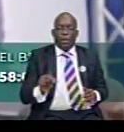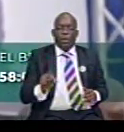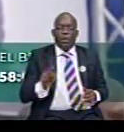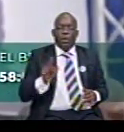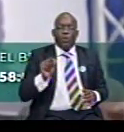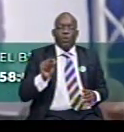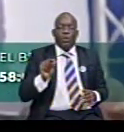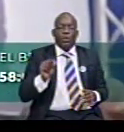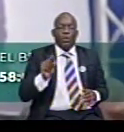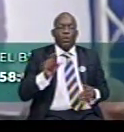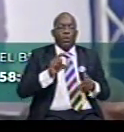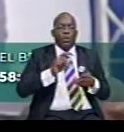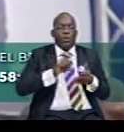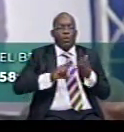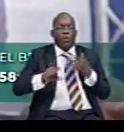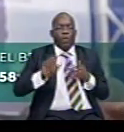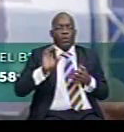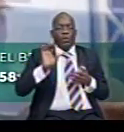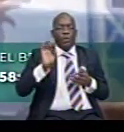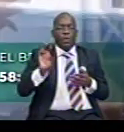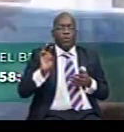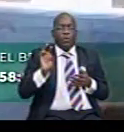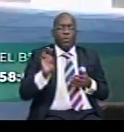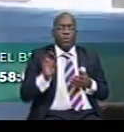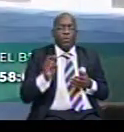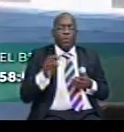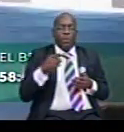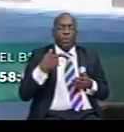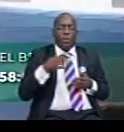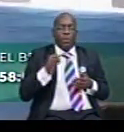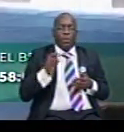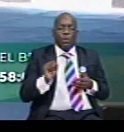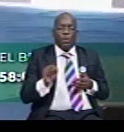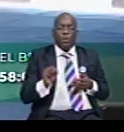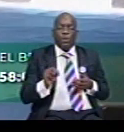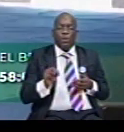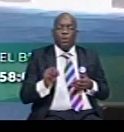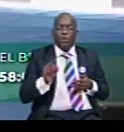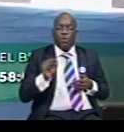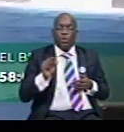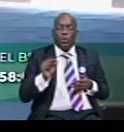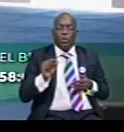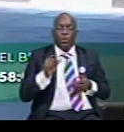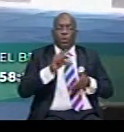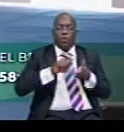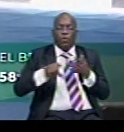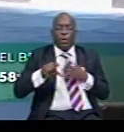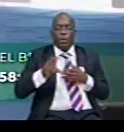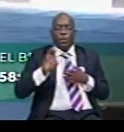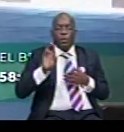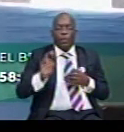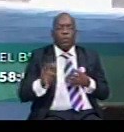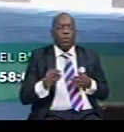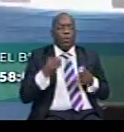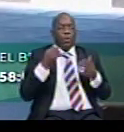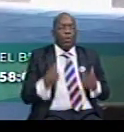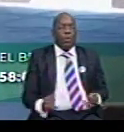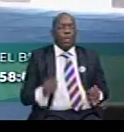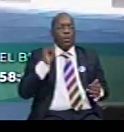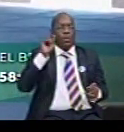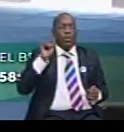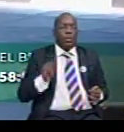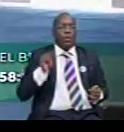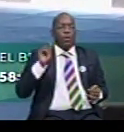and I'm reading from verse 7. Genesis 20, verse 7. "Now, therefore, restore